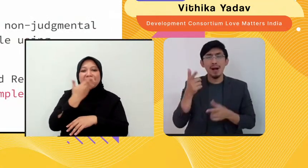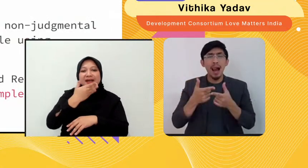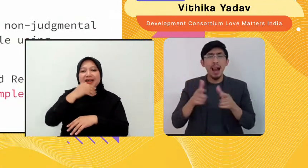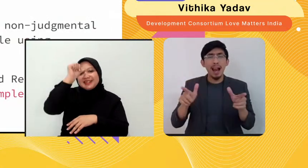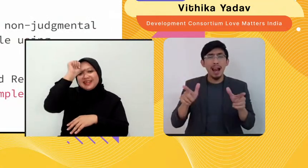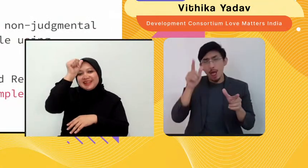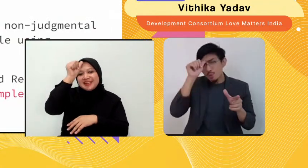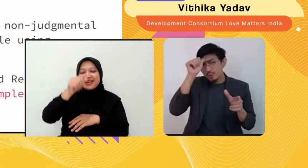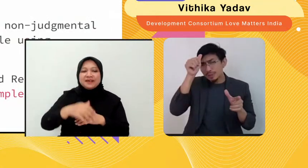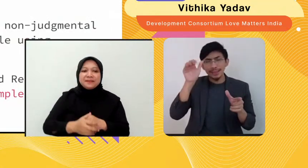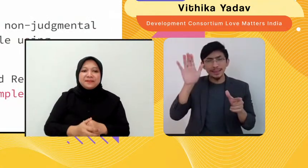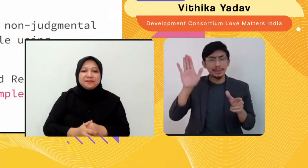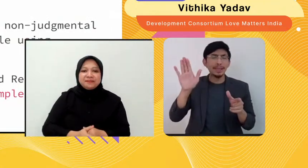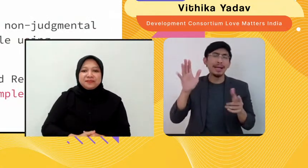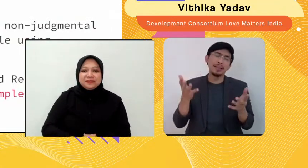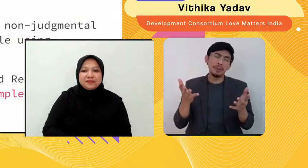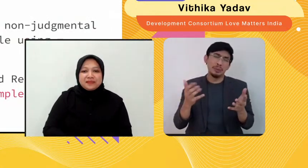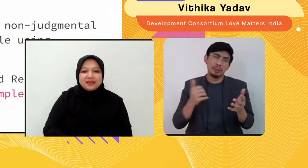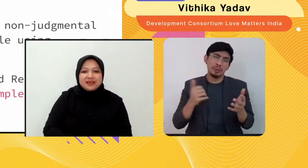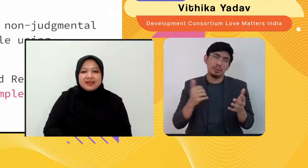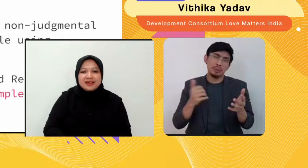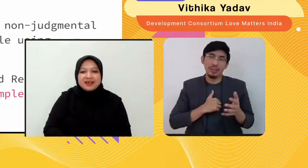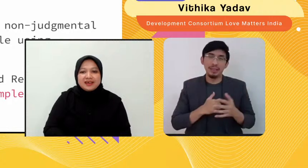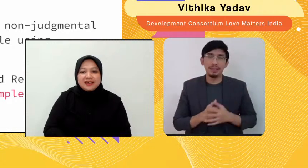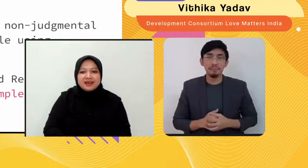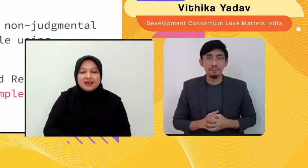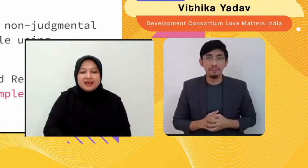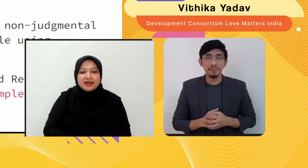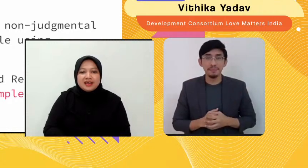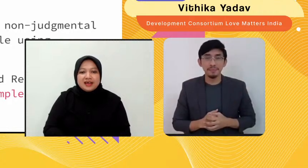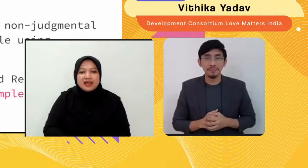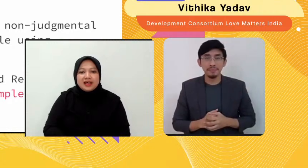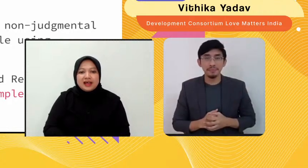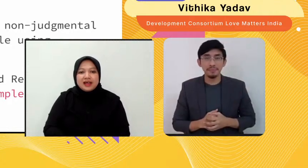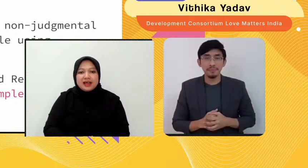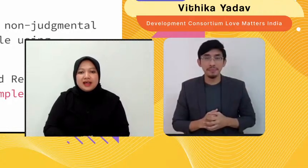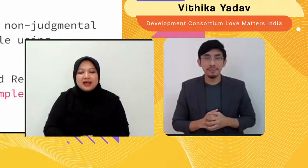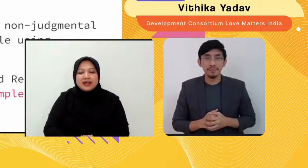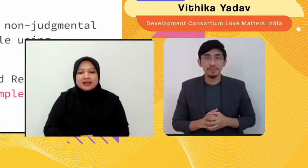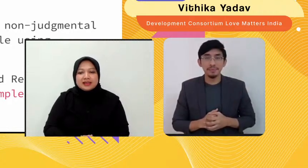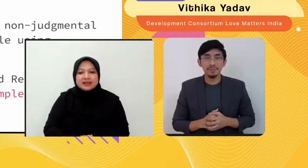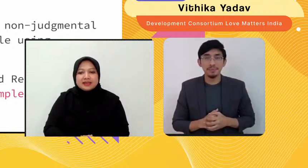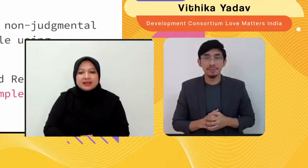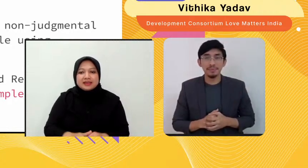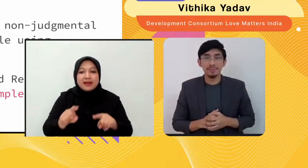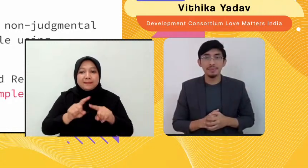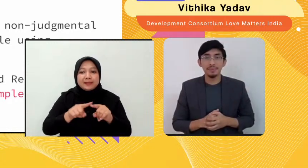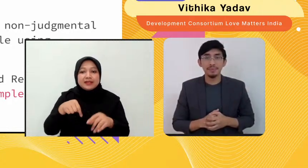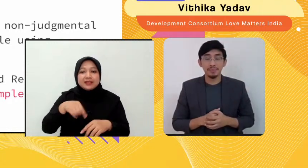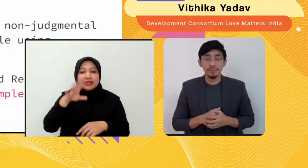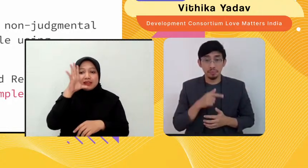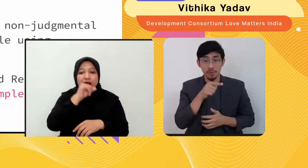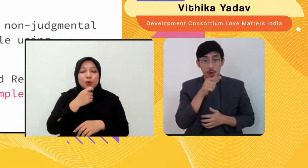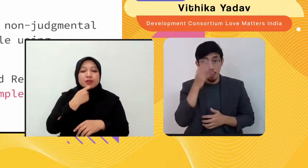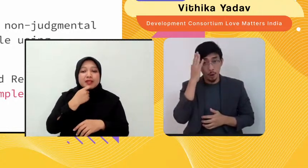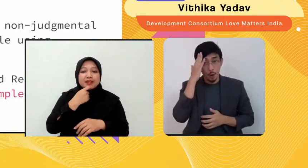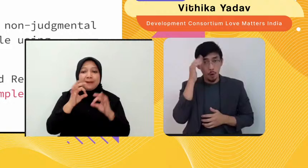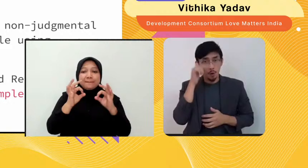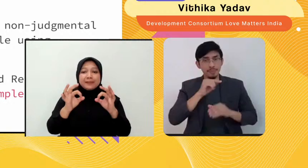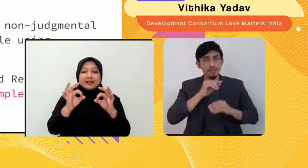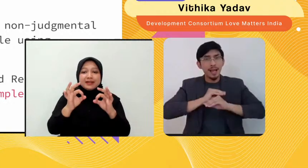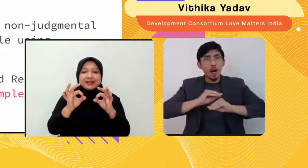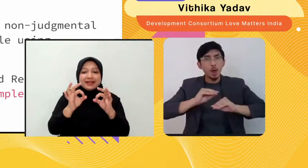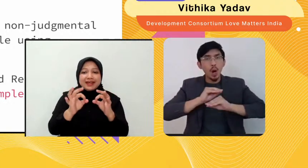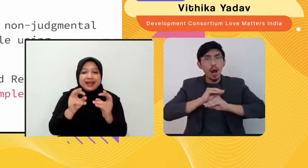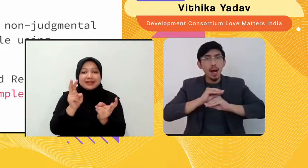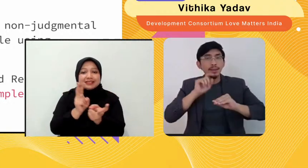But essentially the essence of the work, when we talk about comprehensive sexuality education, when we talk about young people, it is really based